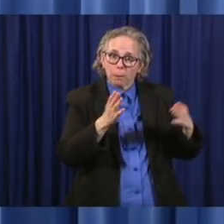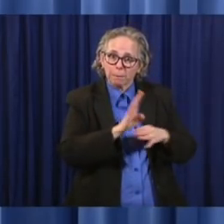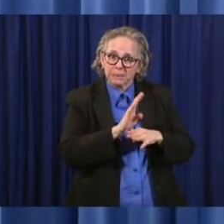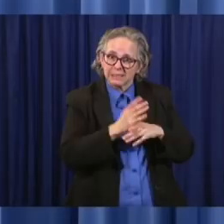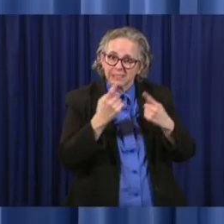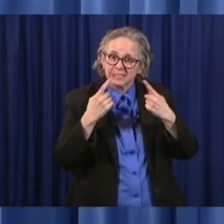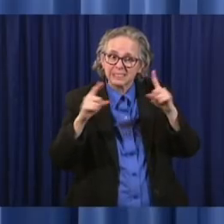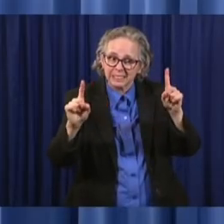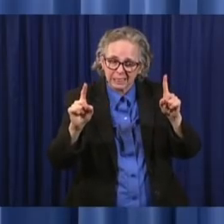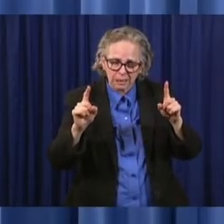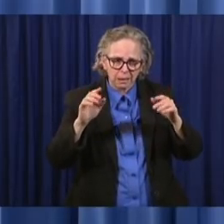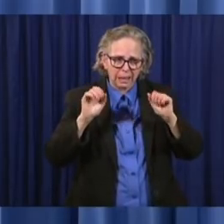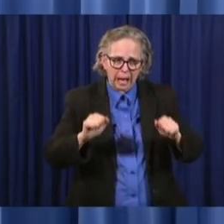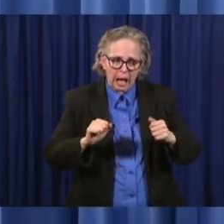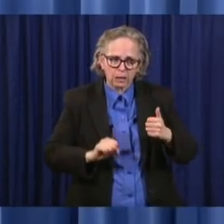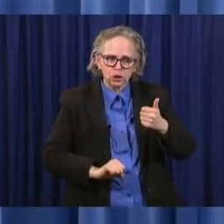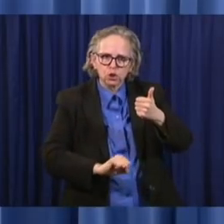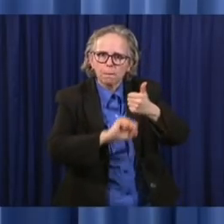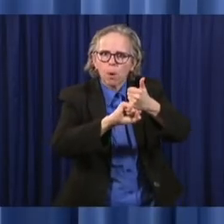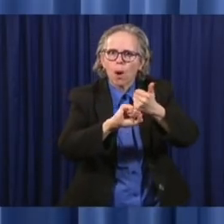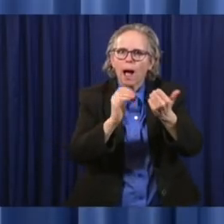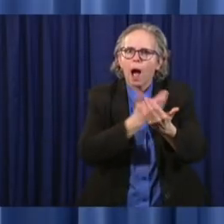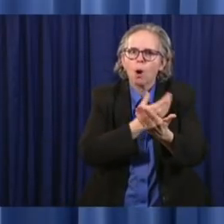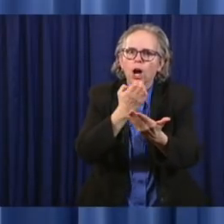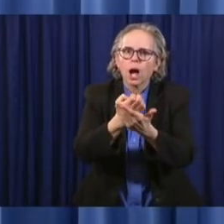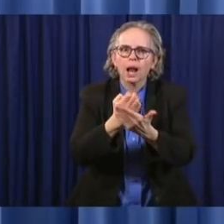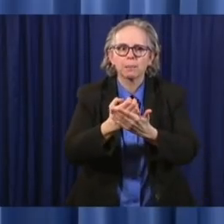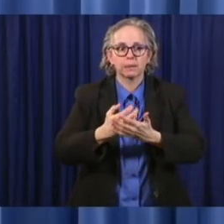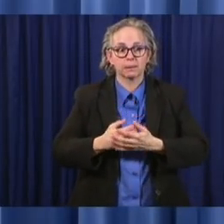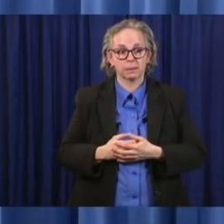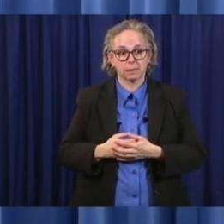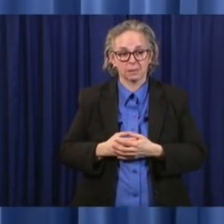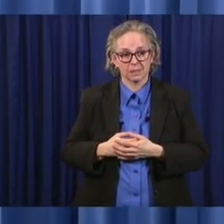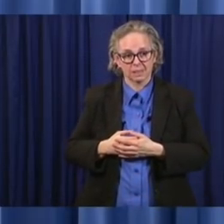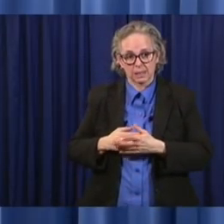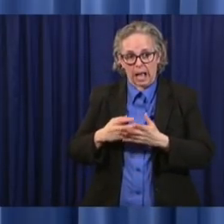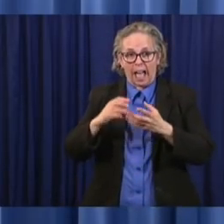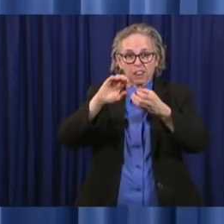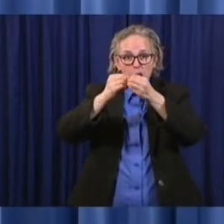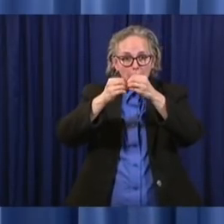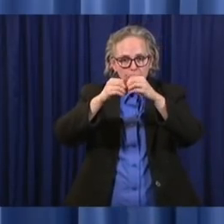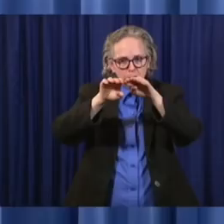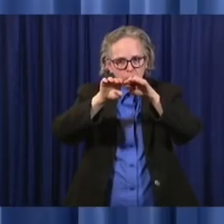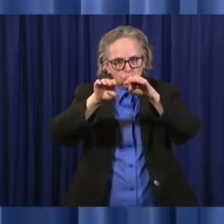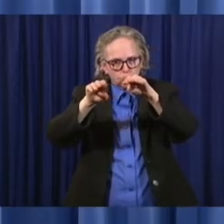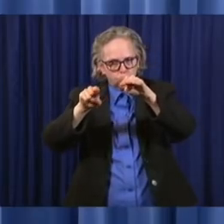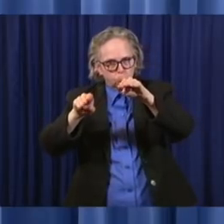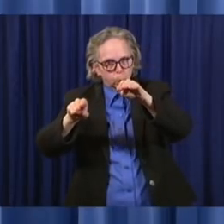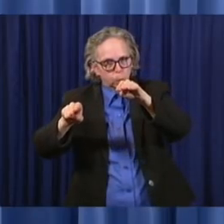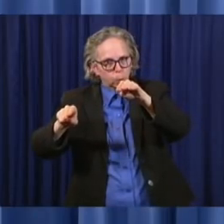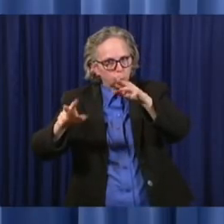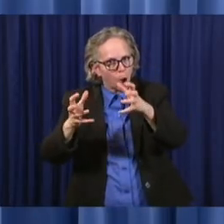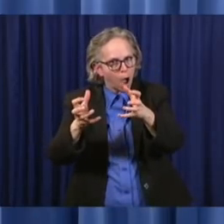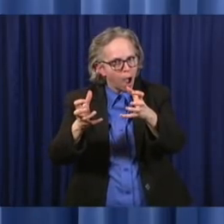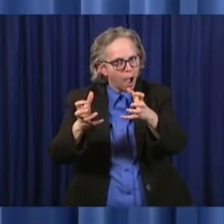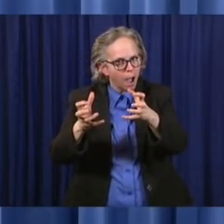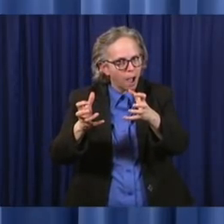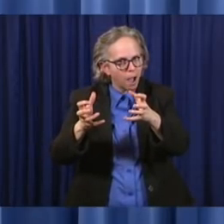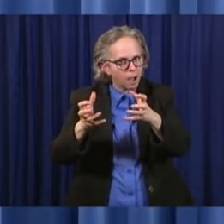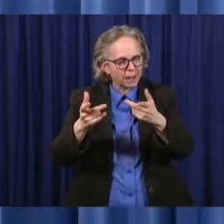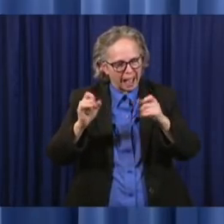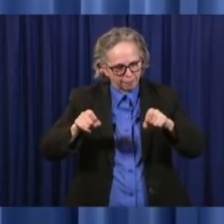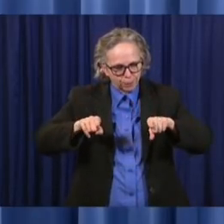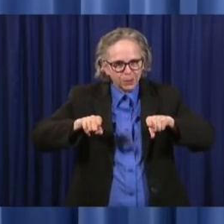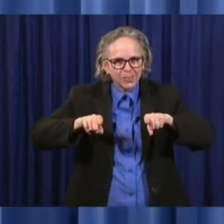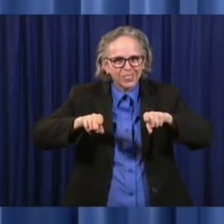this without a significant spike in number of cases, if we're going to get through this and be able to do two things at once, bring the